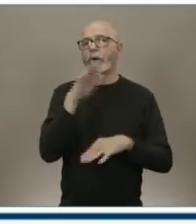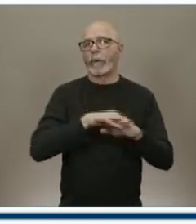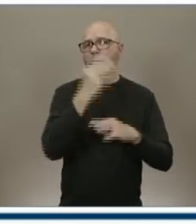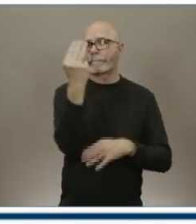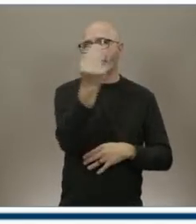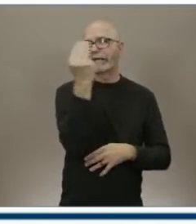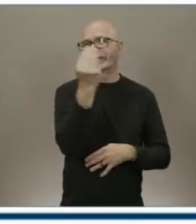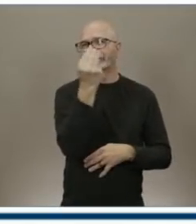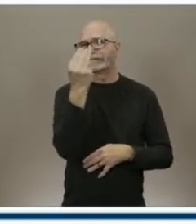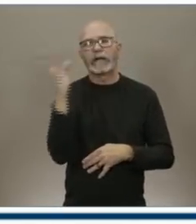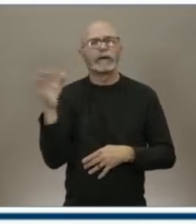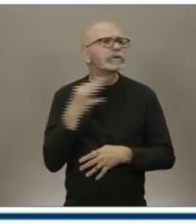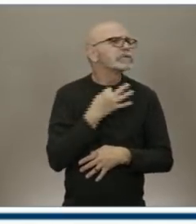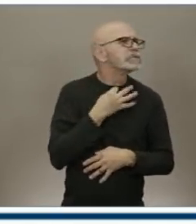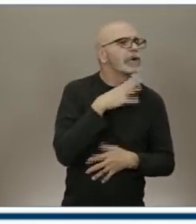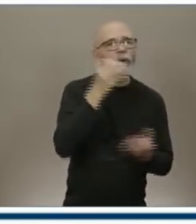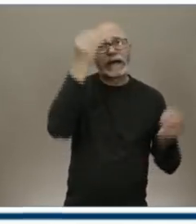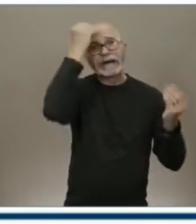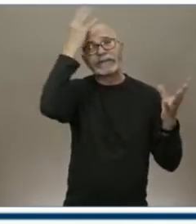Foundation of Nova Scotia's website.